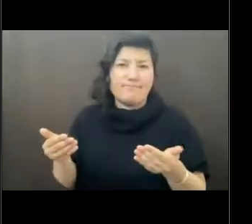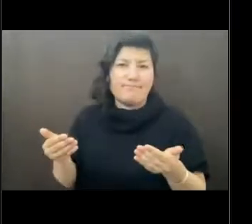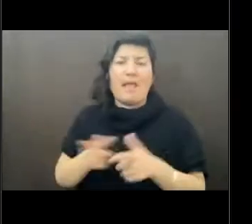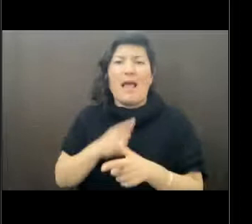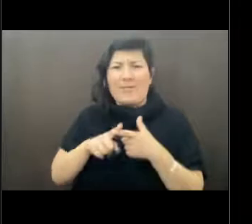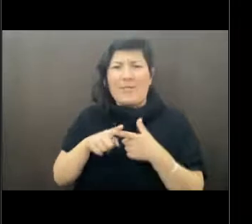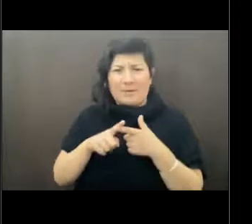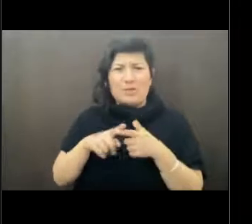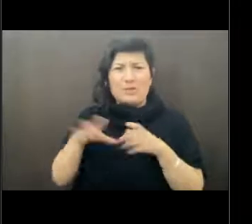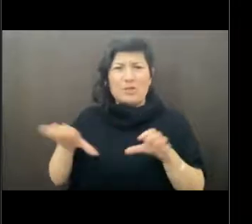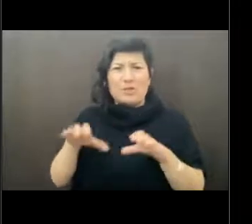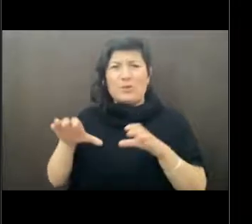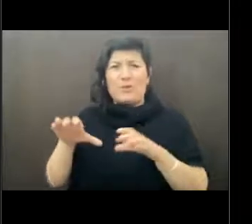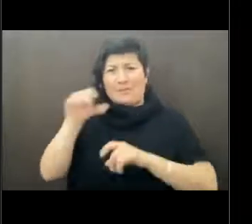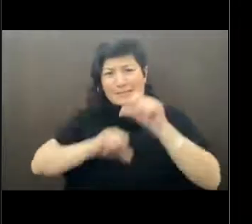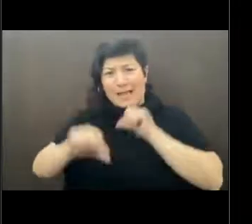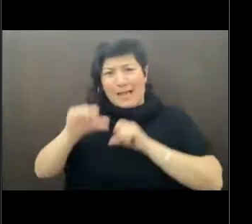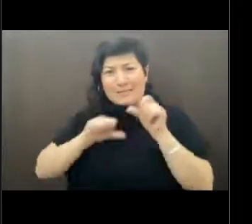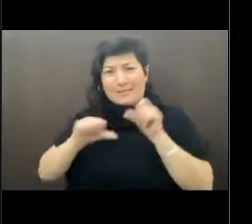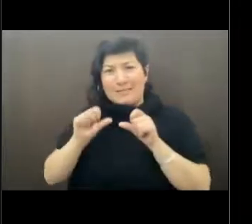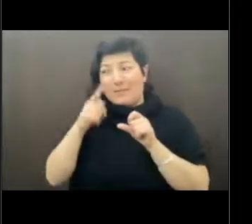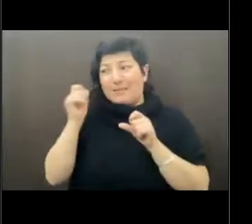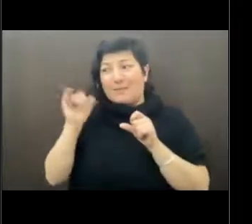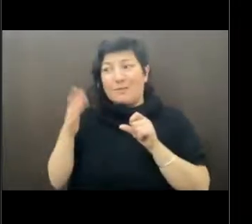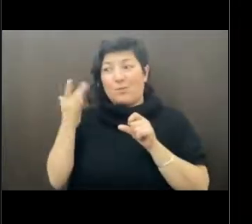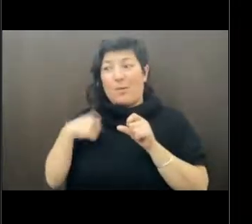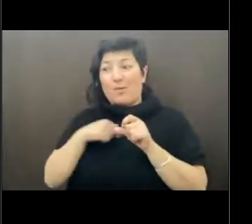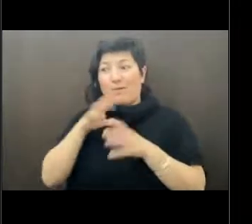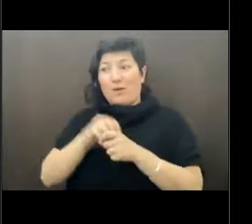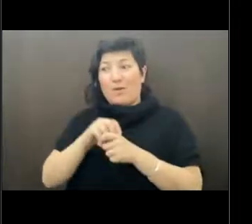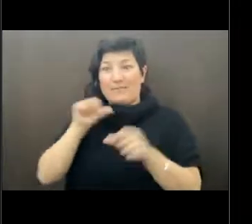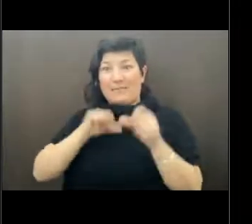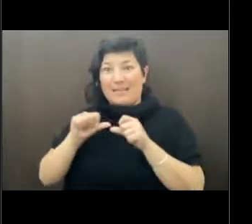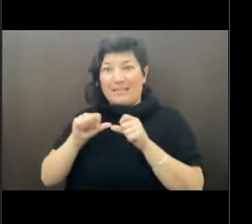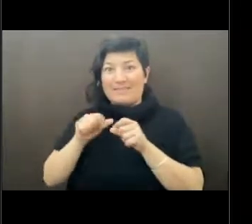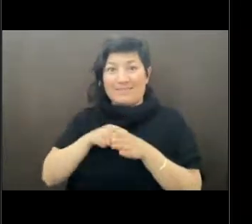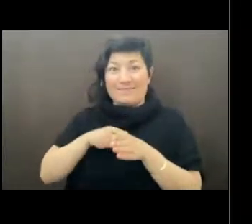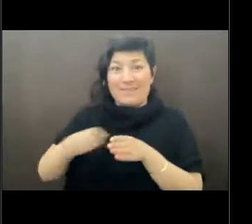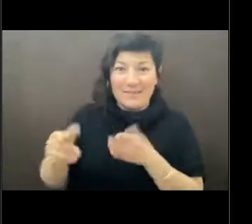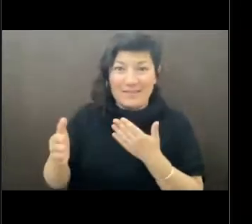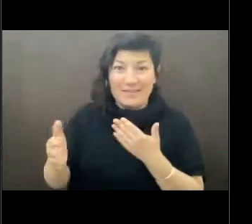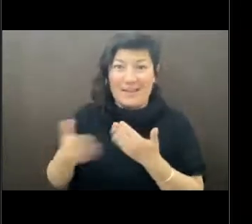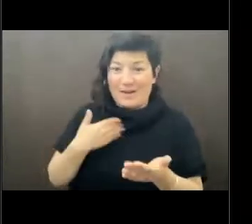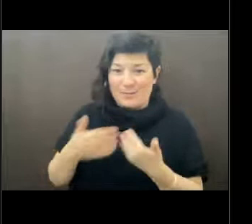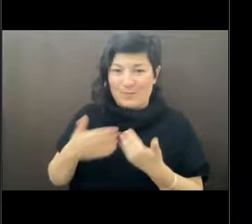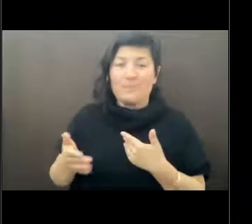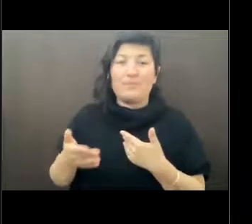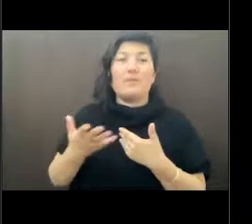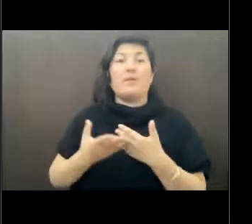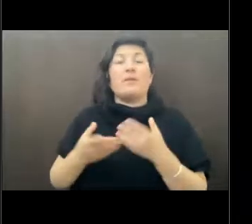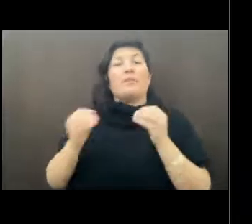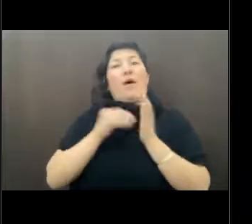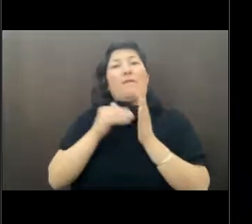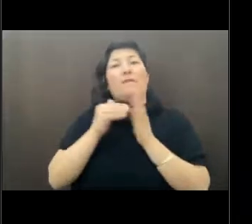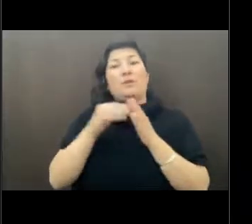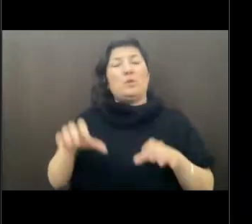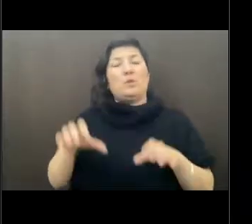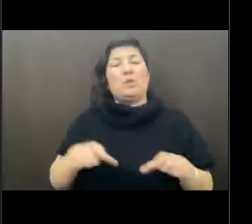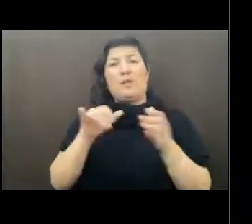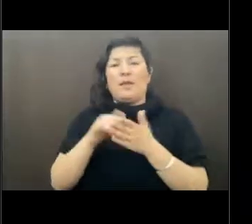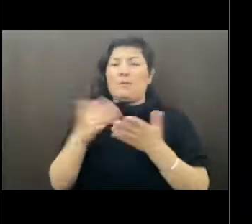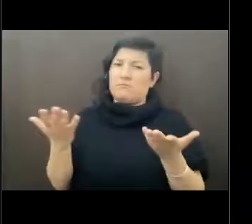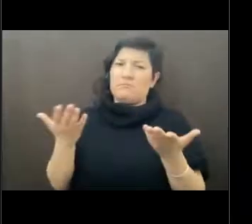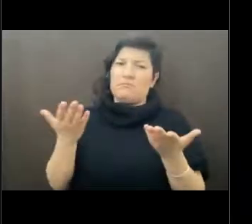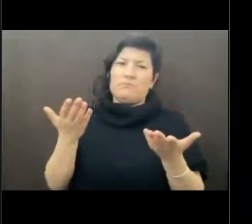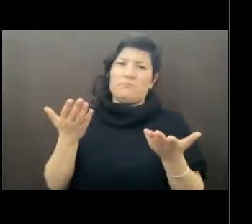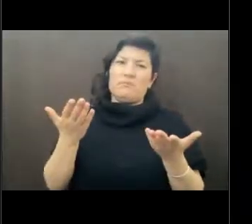which is after all why we got into this business in the first place. And the more we can do that, the better it is. Now, there will be data sets where